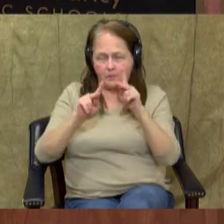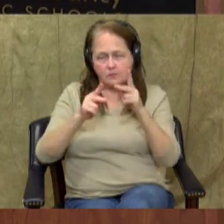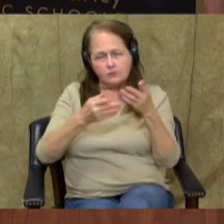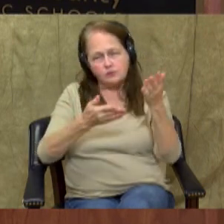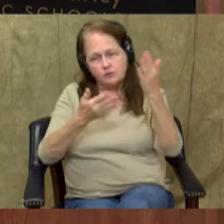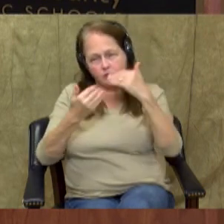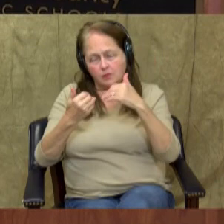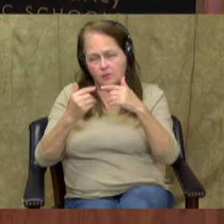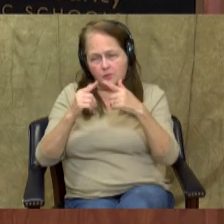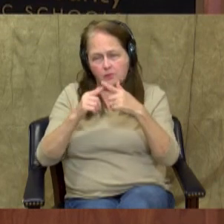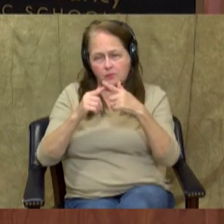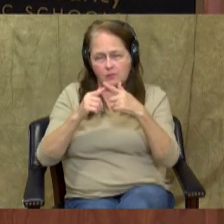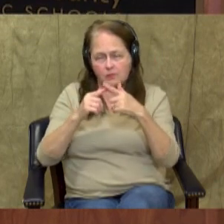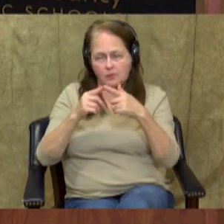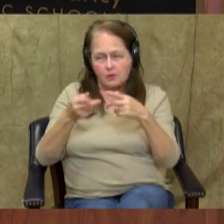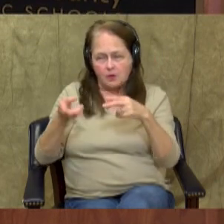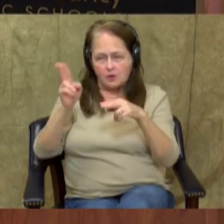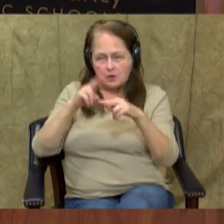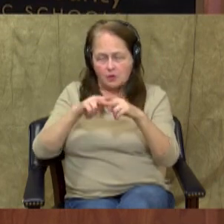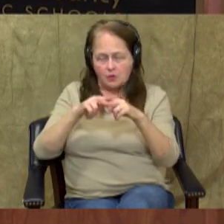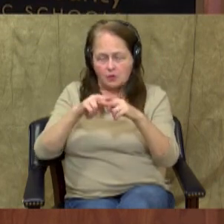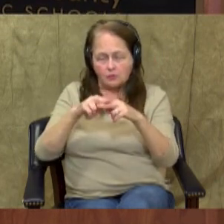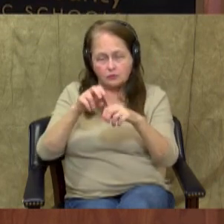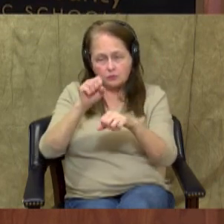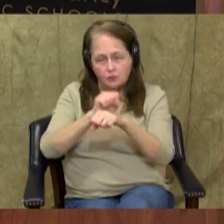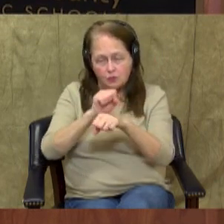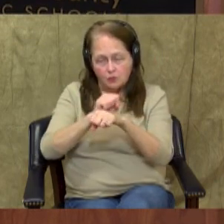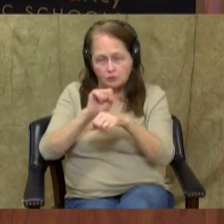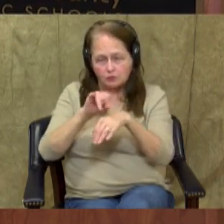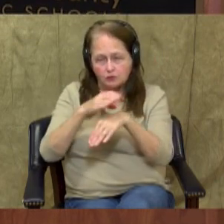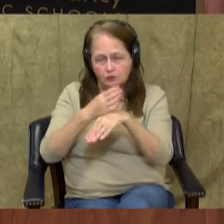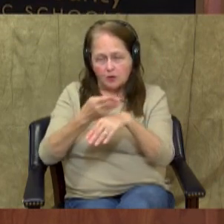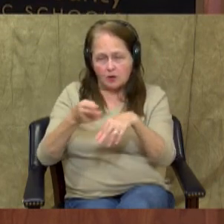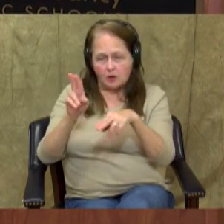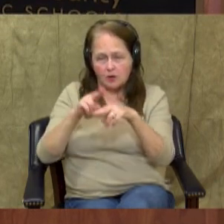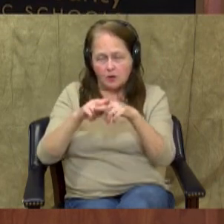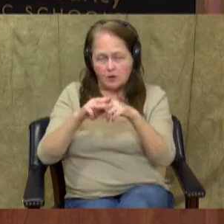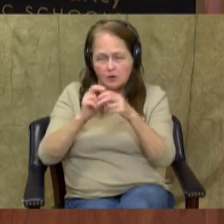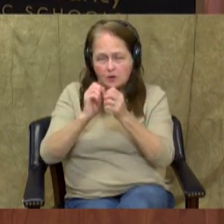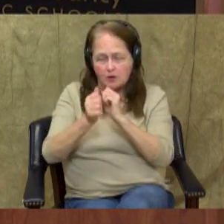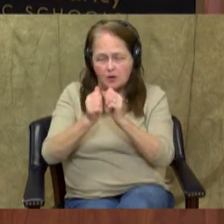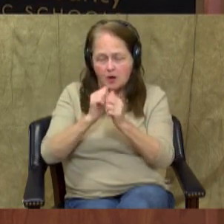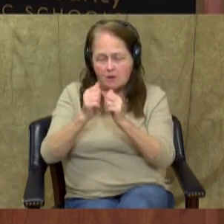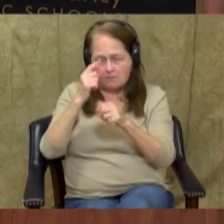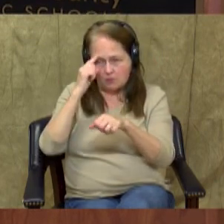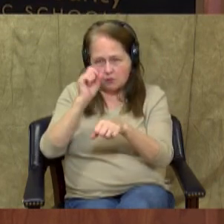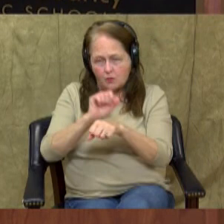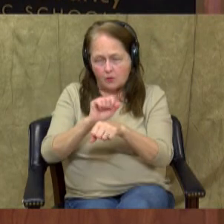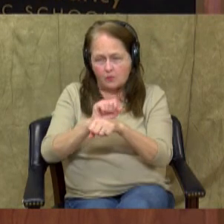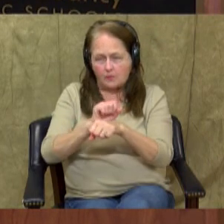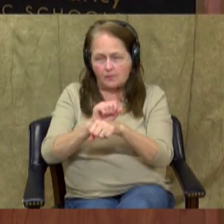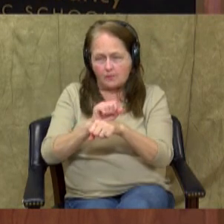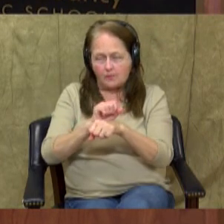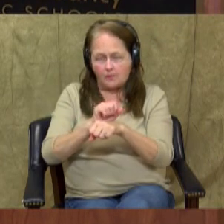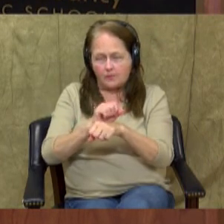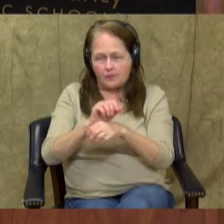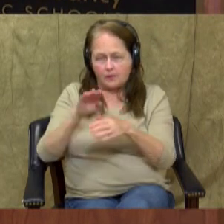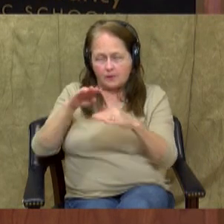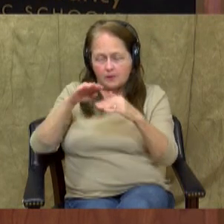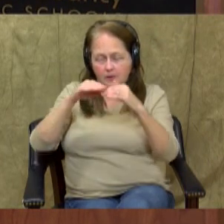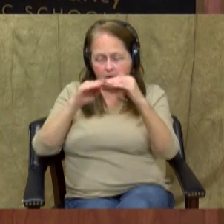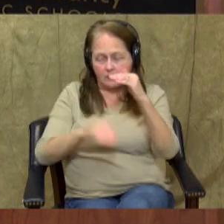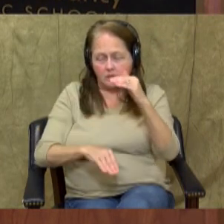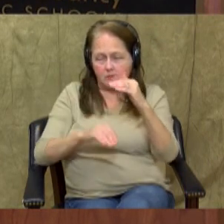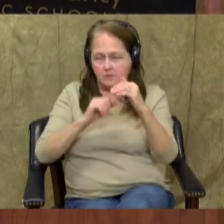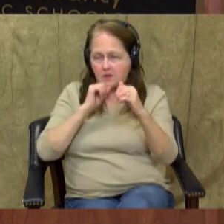region? Is it increased job opportunities, increased competition for employment, a decrease in